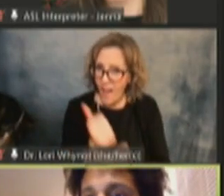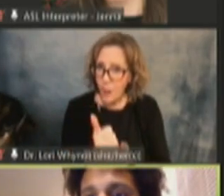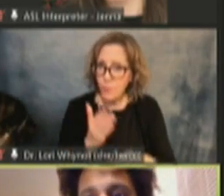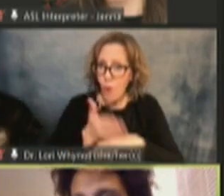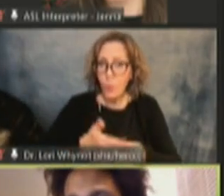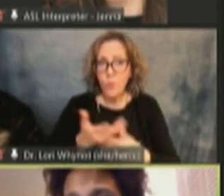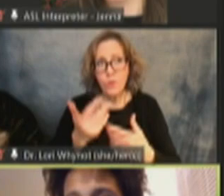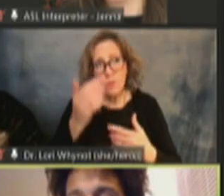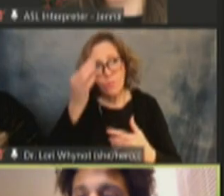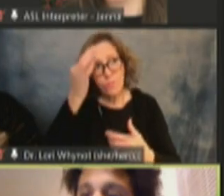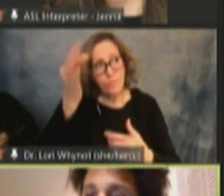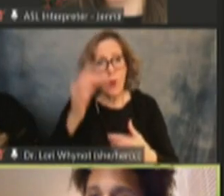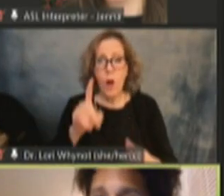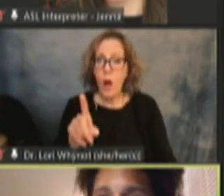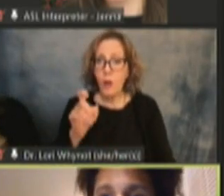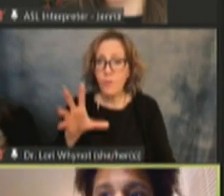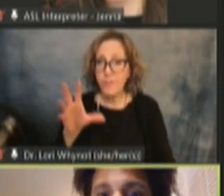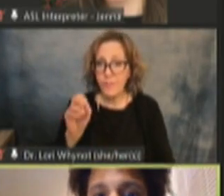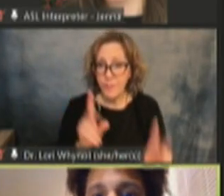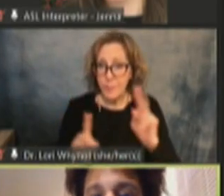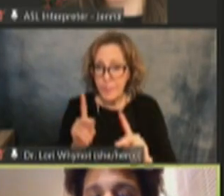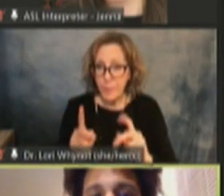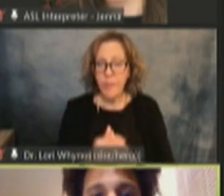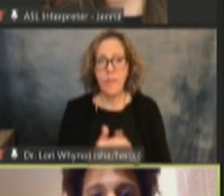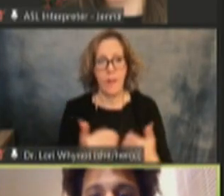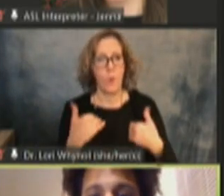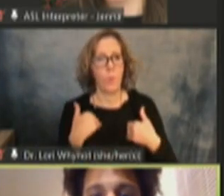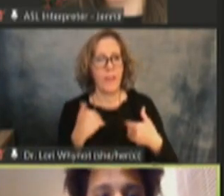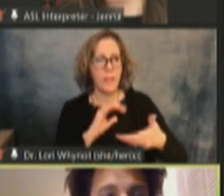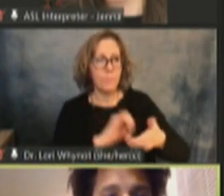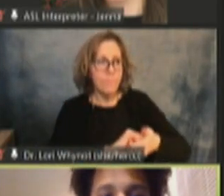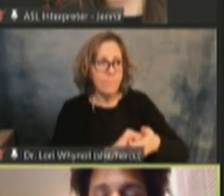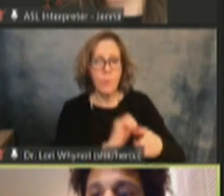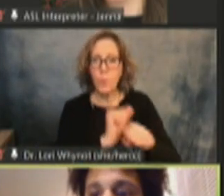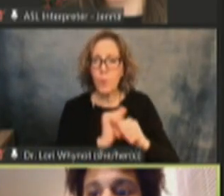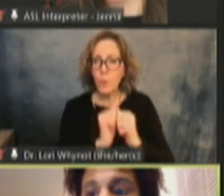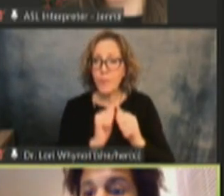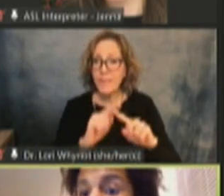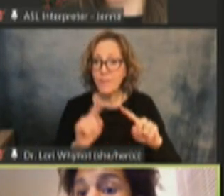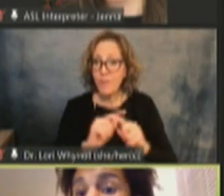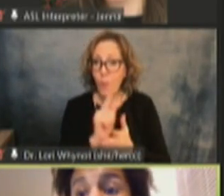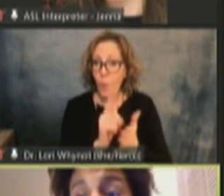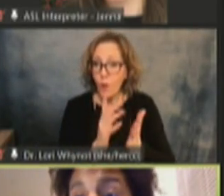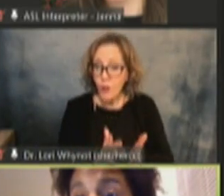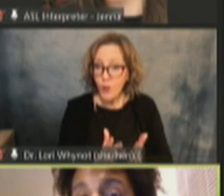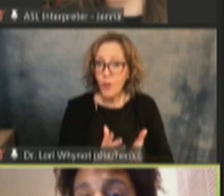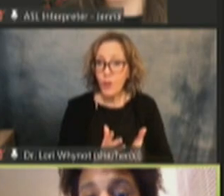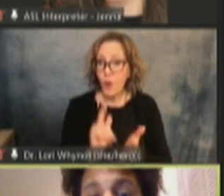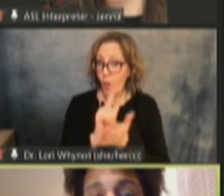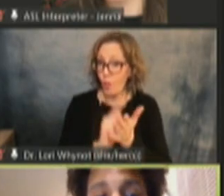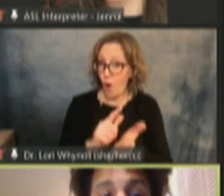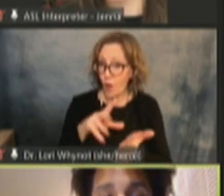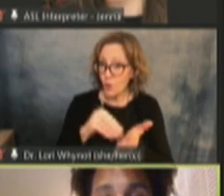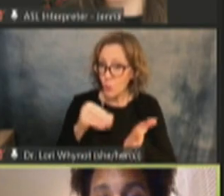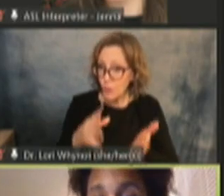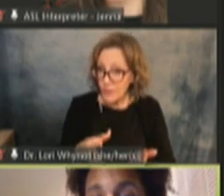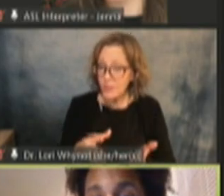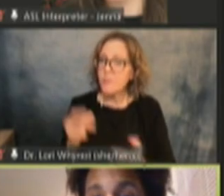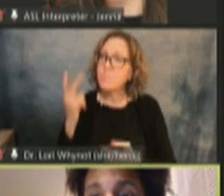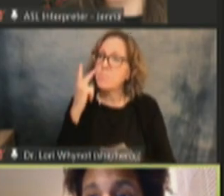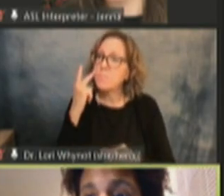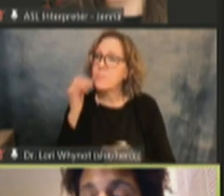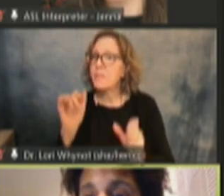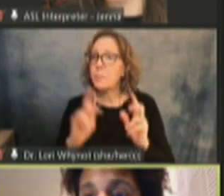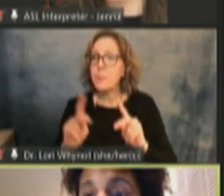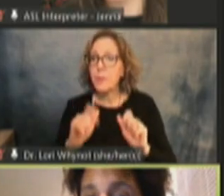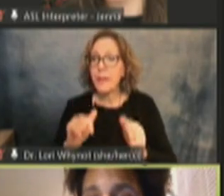Again, we partner with lawyers, different law students. We see if folks are able to receive a waiver so that they don't have to pay for their